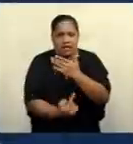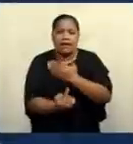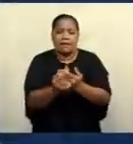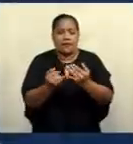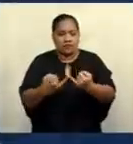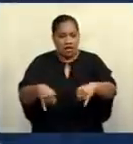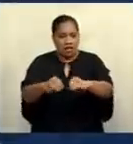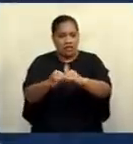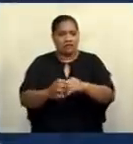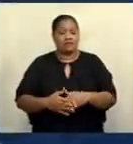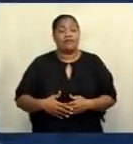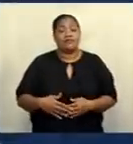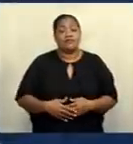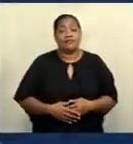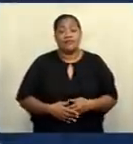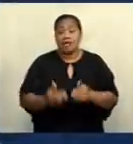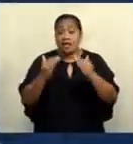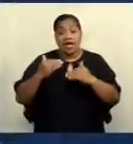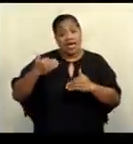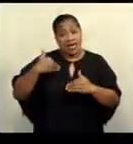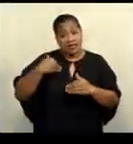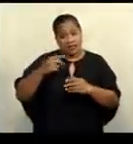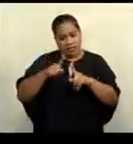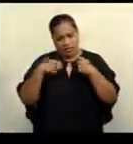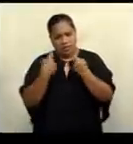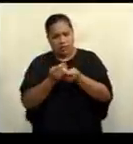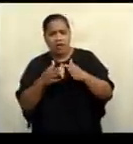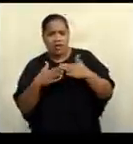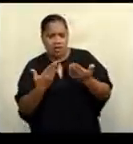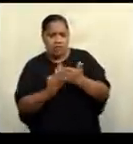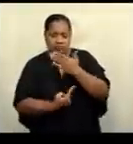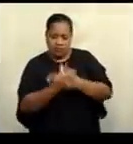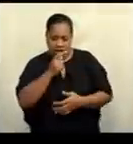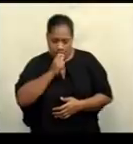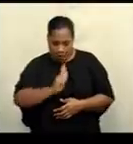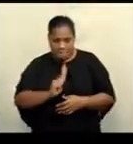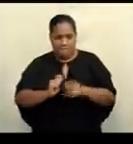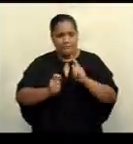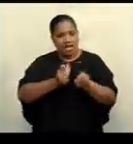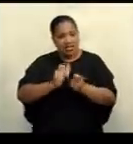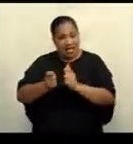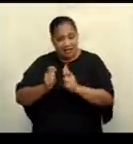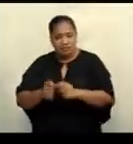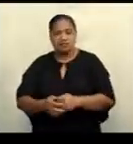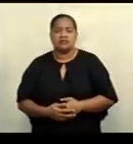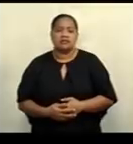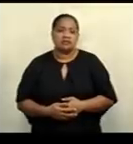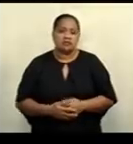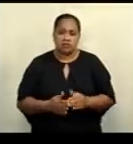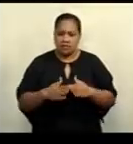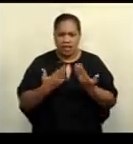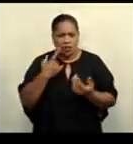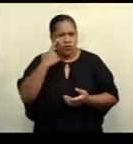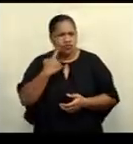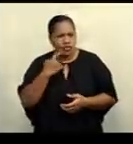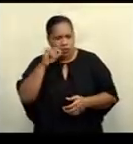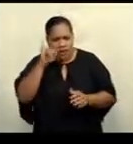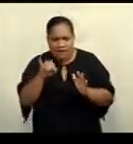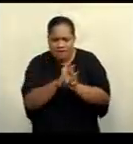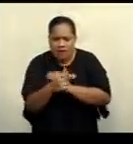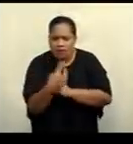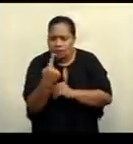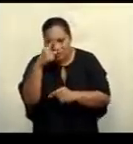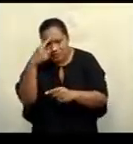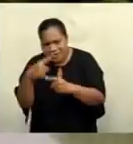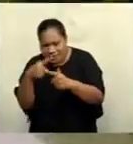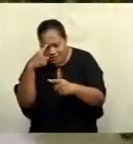The health team has taken our swab tests, which we were grateful for. They particularly tried to identify those who have been sick the past